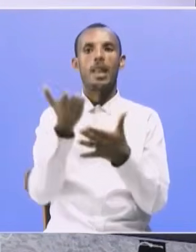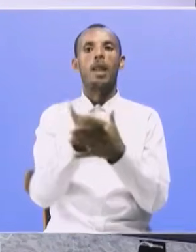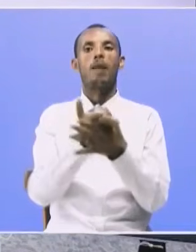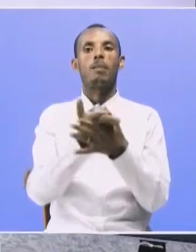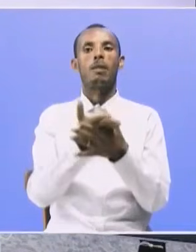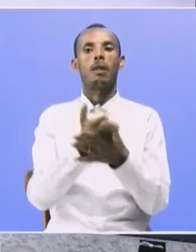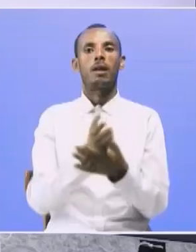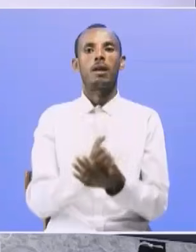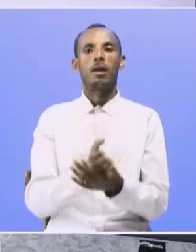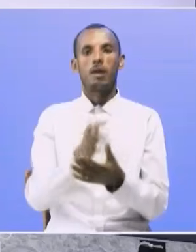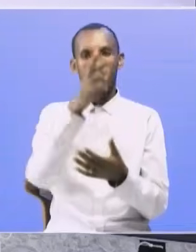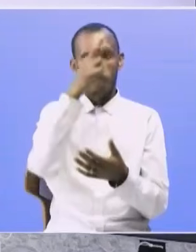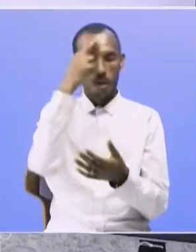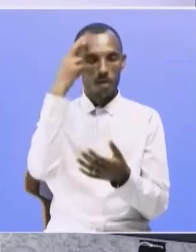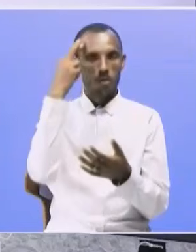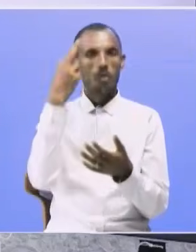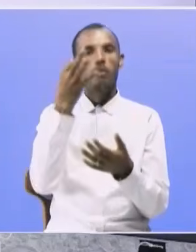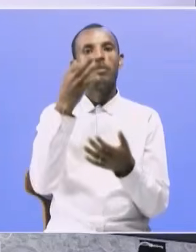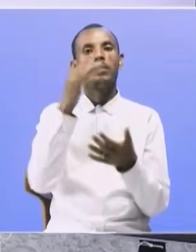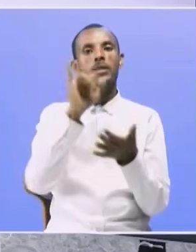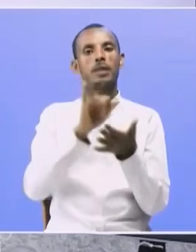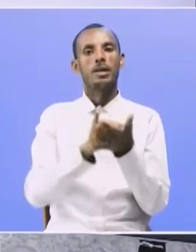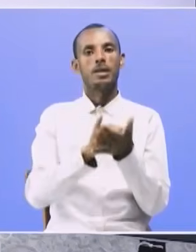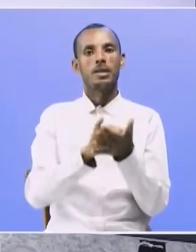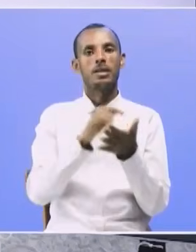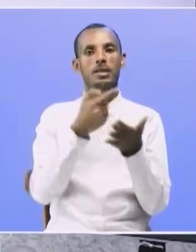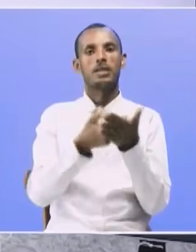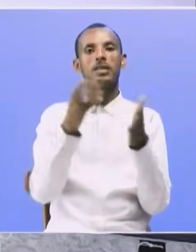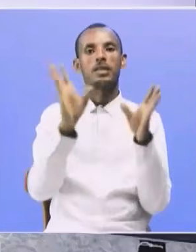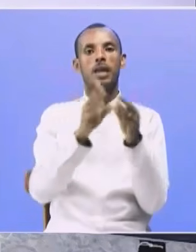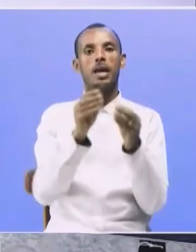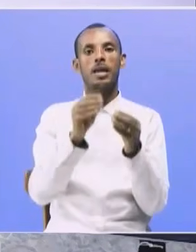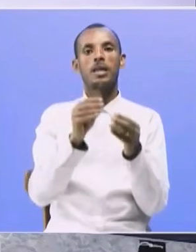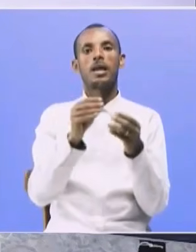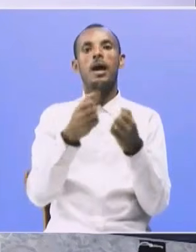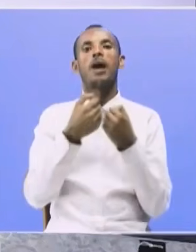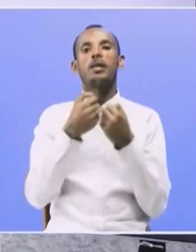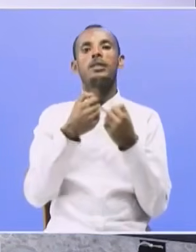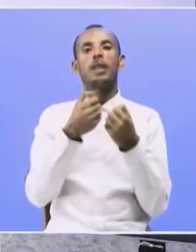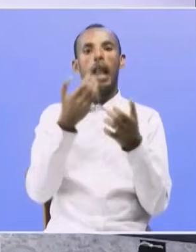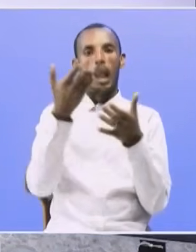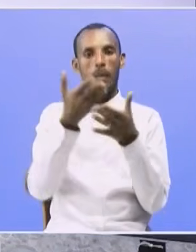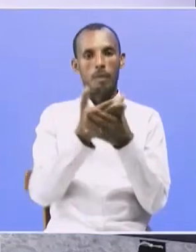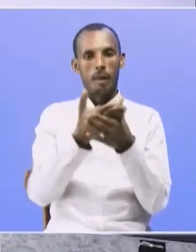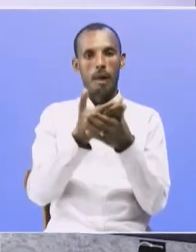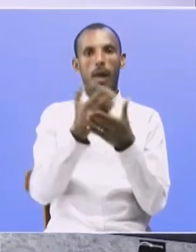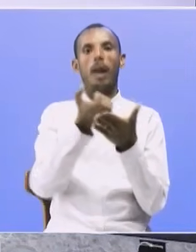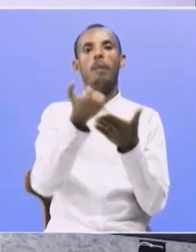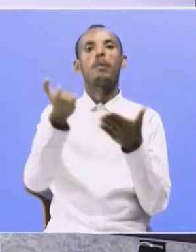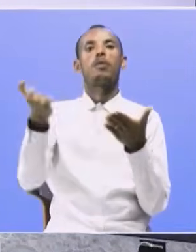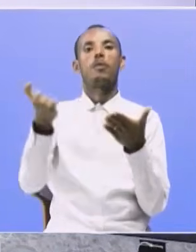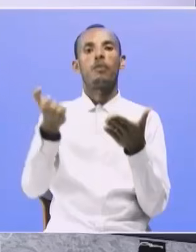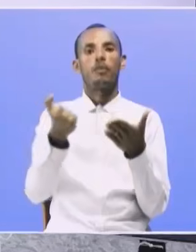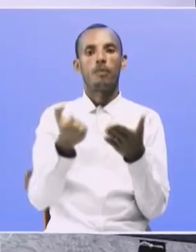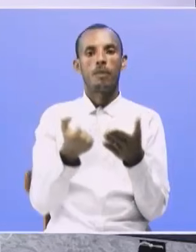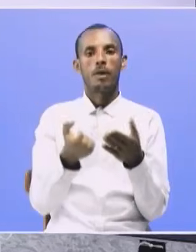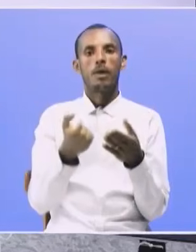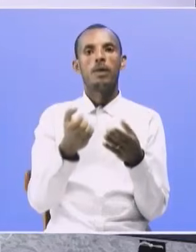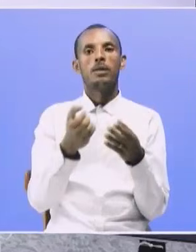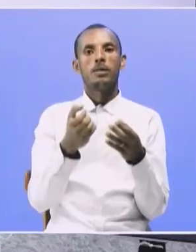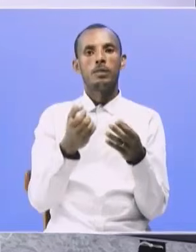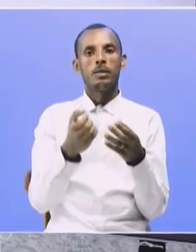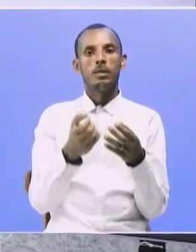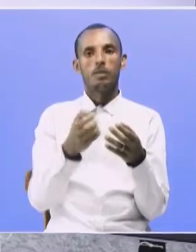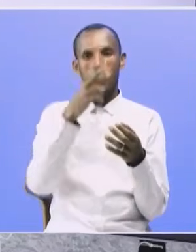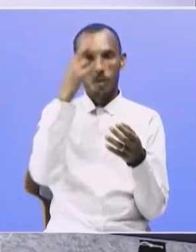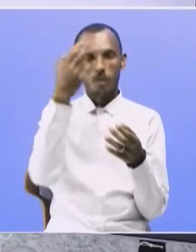limited. Because of that, this set has limited number of elements, even though it's so many. Therefore,